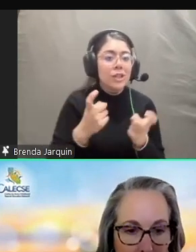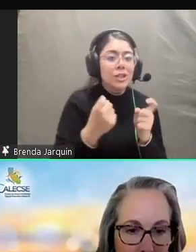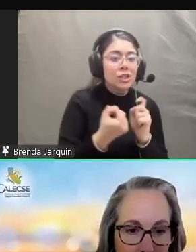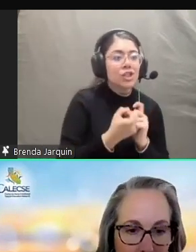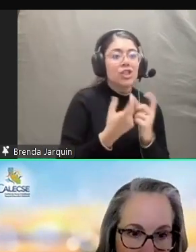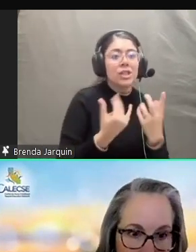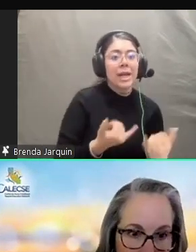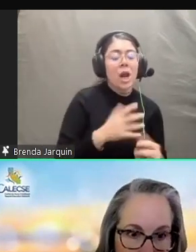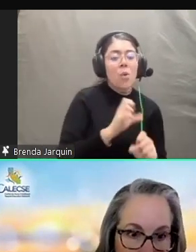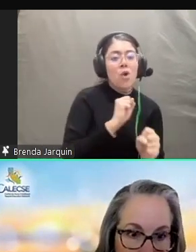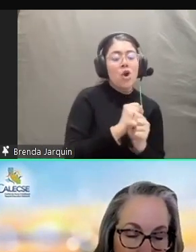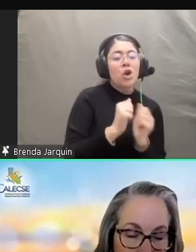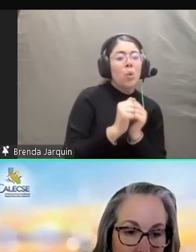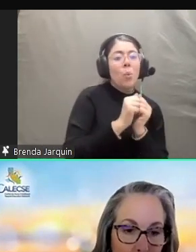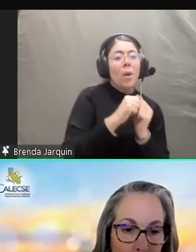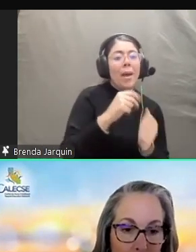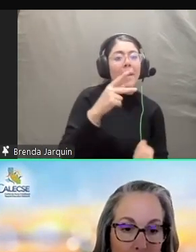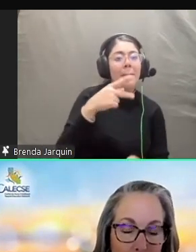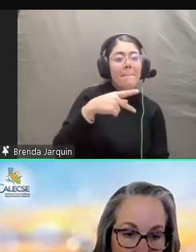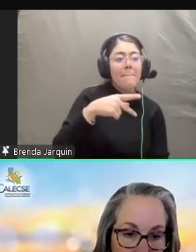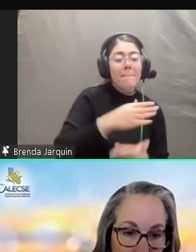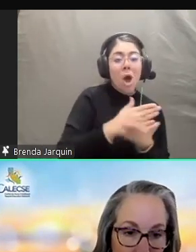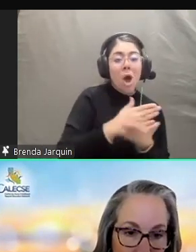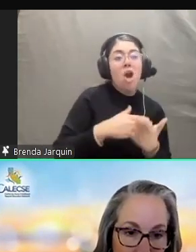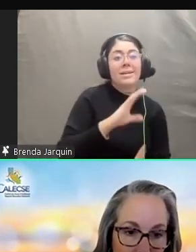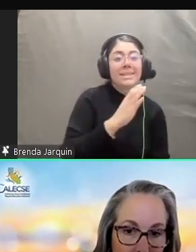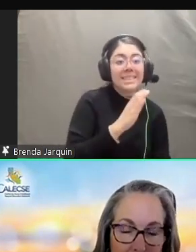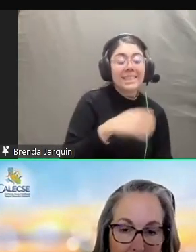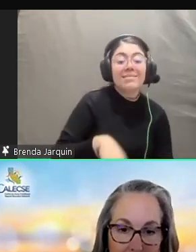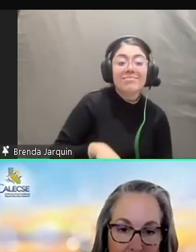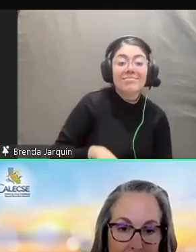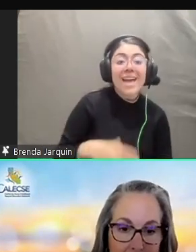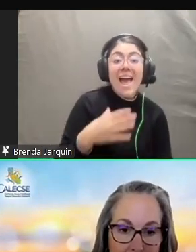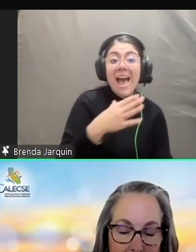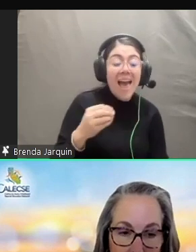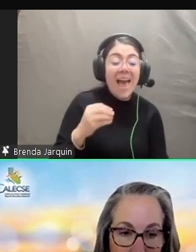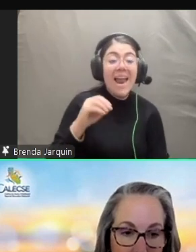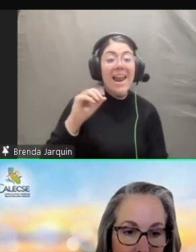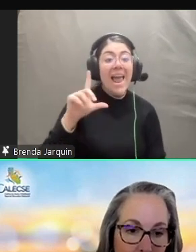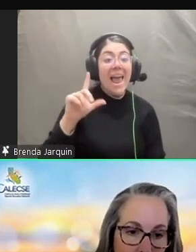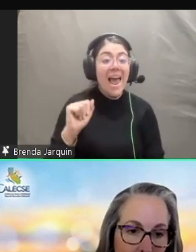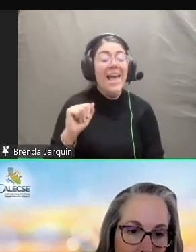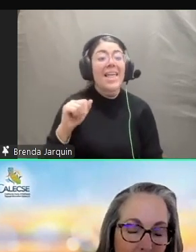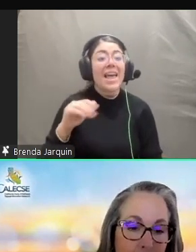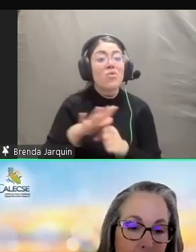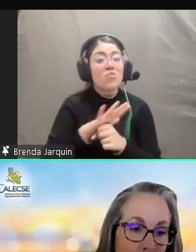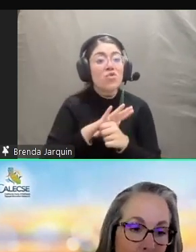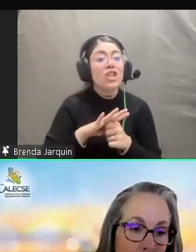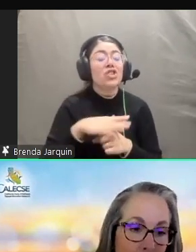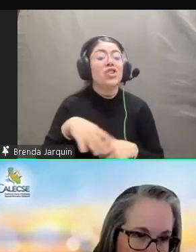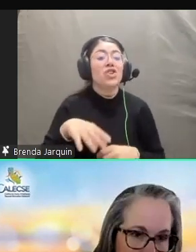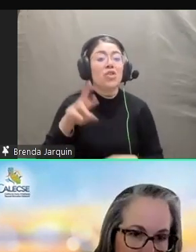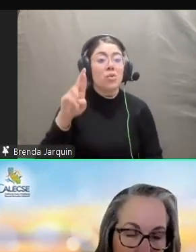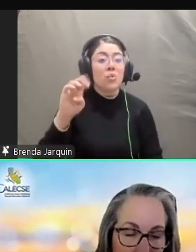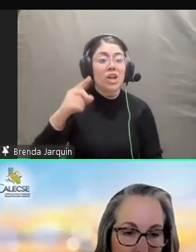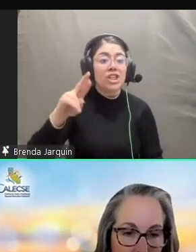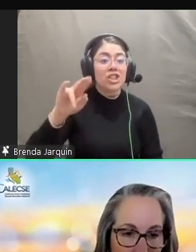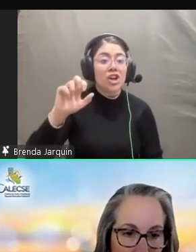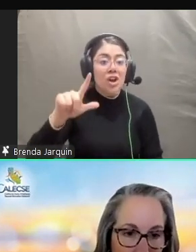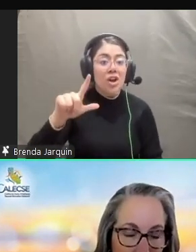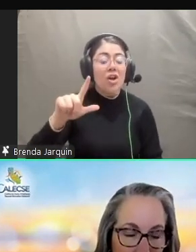of some LEA Part C services, where Regional Center had staff that had been there doing this for a long